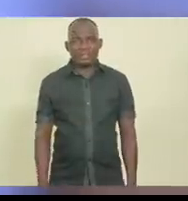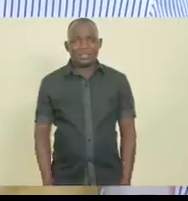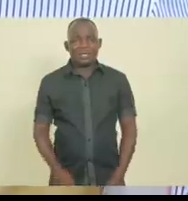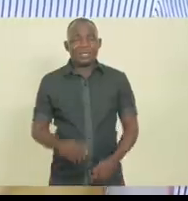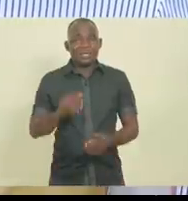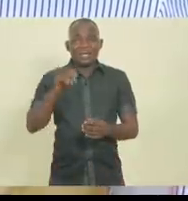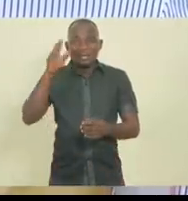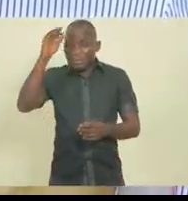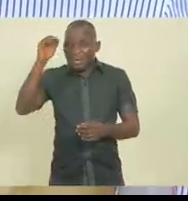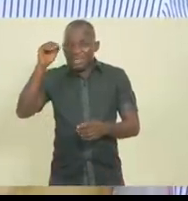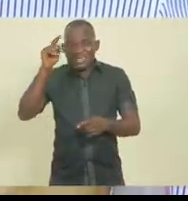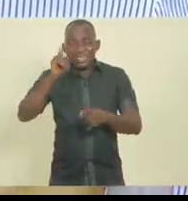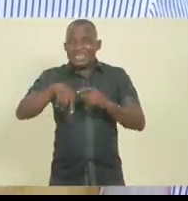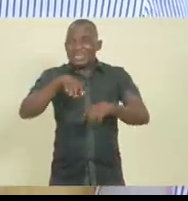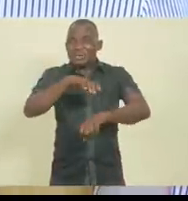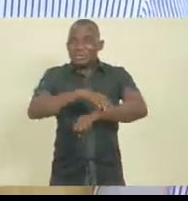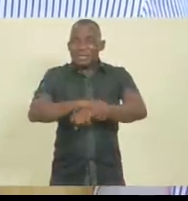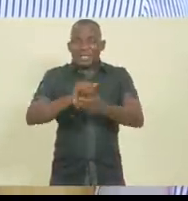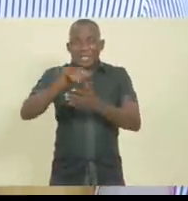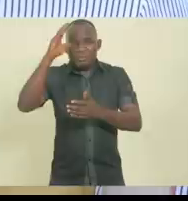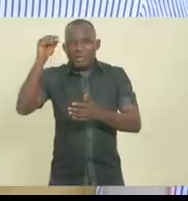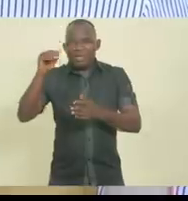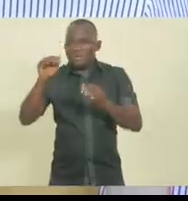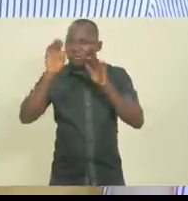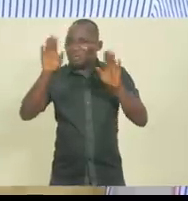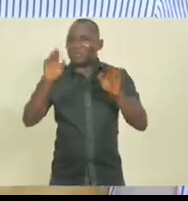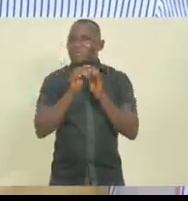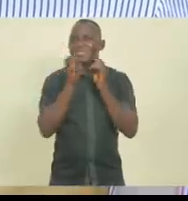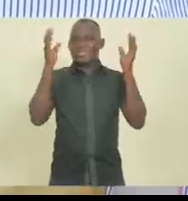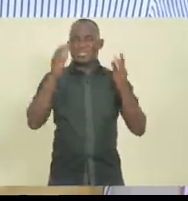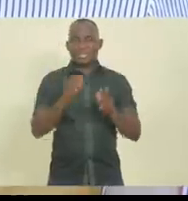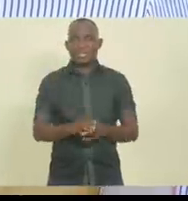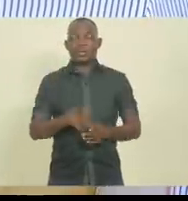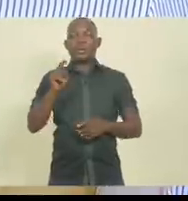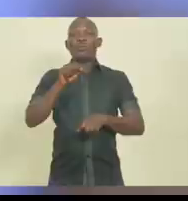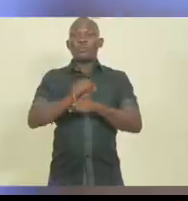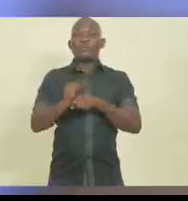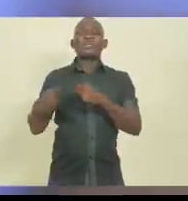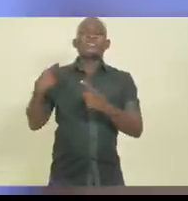arrest him. He's way bigger than we imagine, and he's been running this for years.